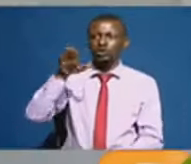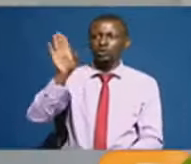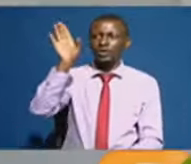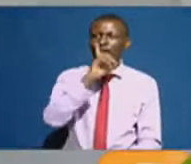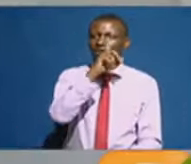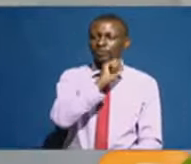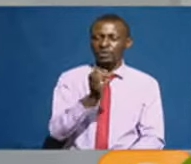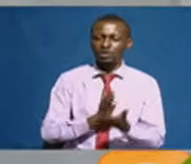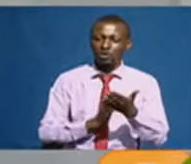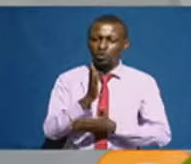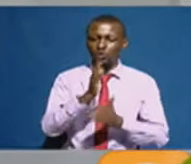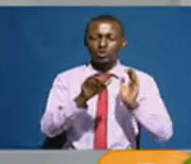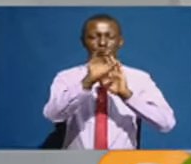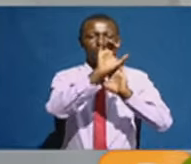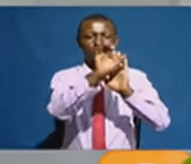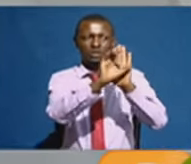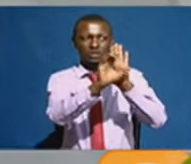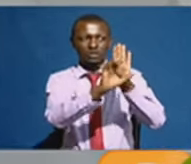the Constitution